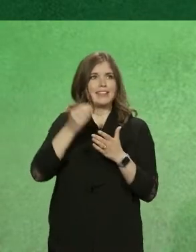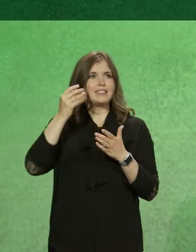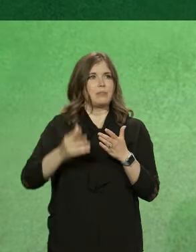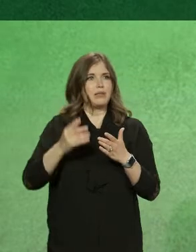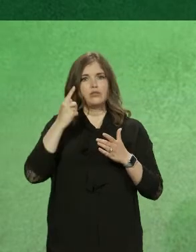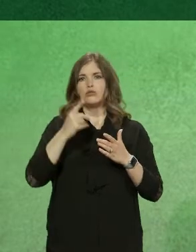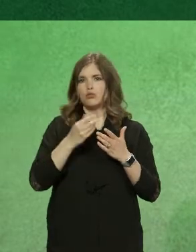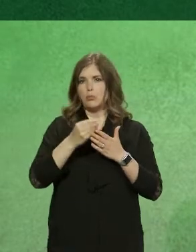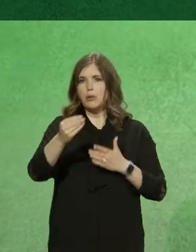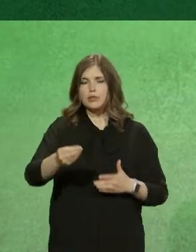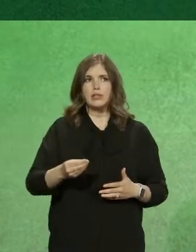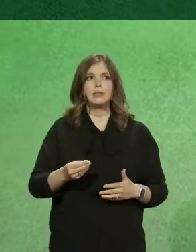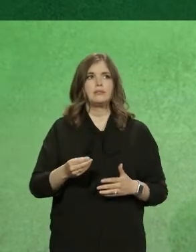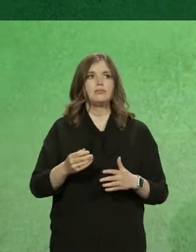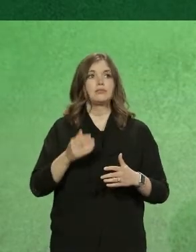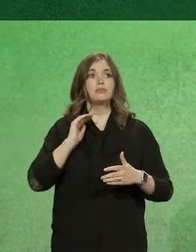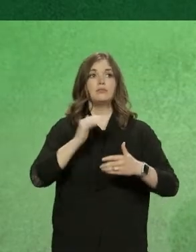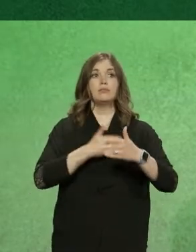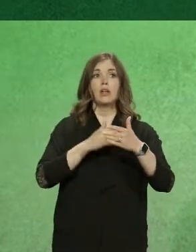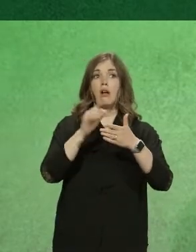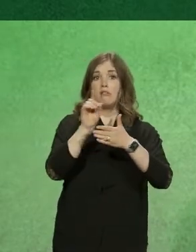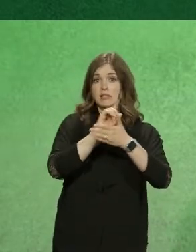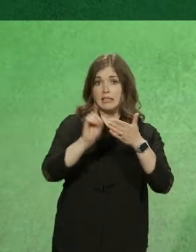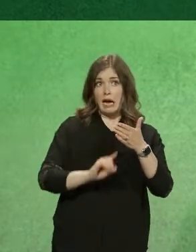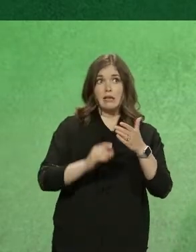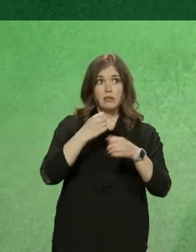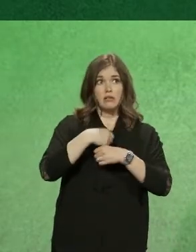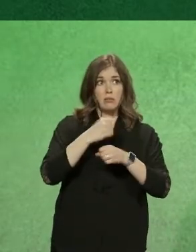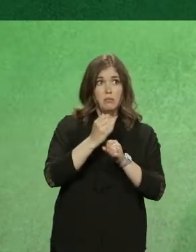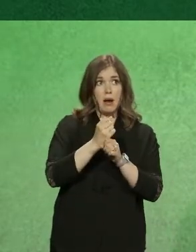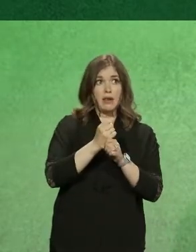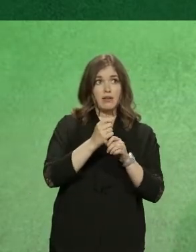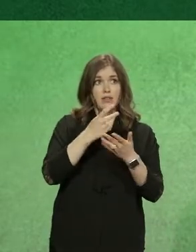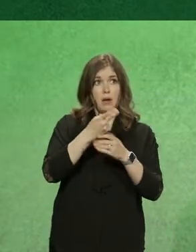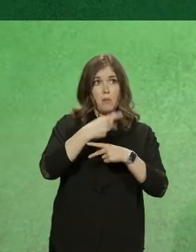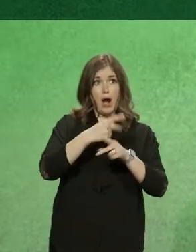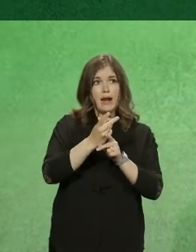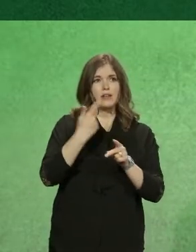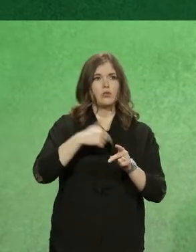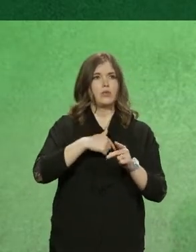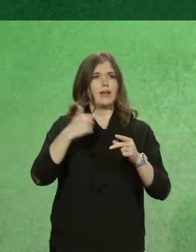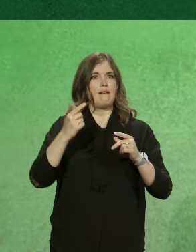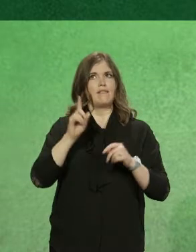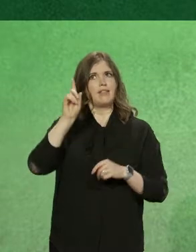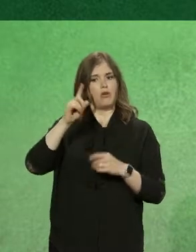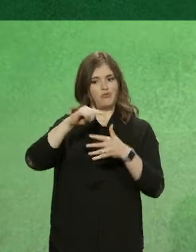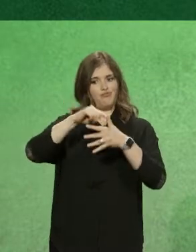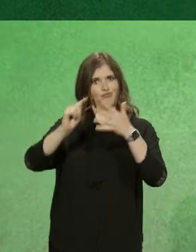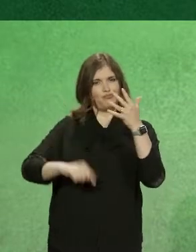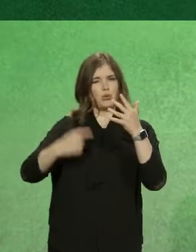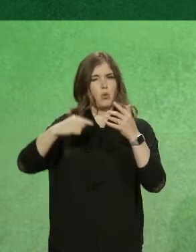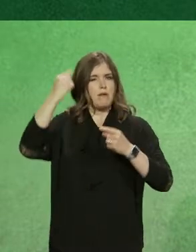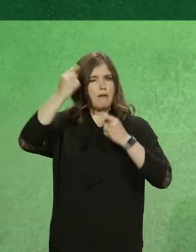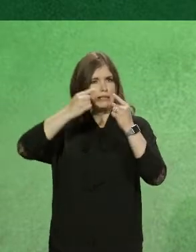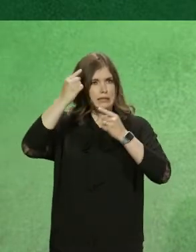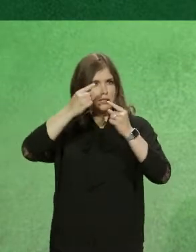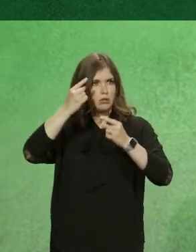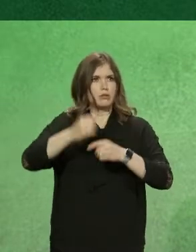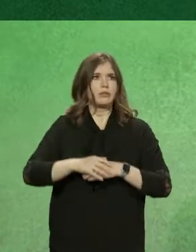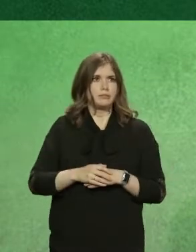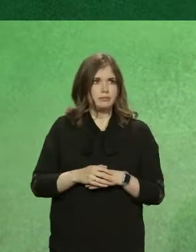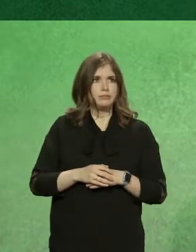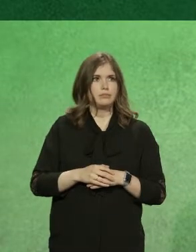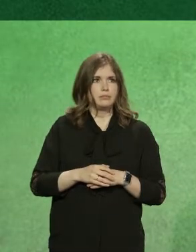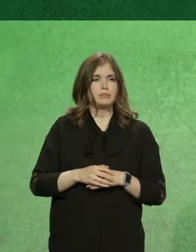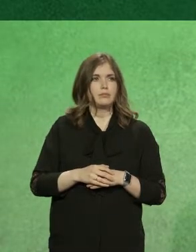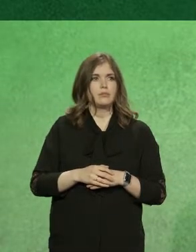our products, we have put the above into consideration so as to build assurance of product adoption.